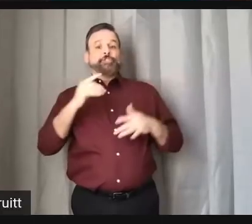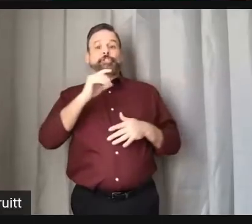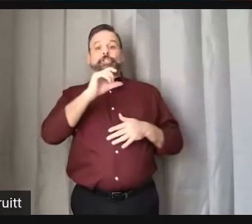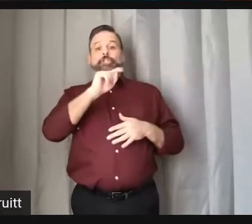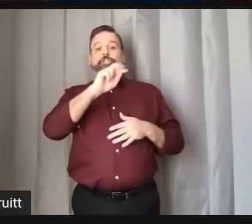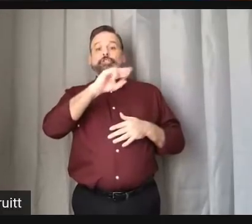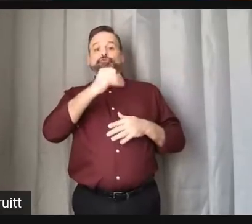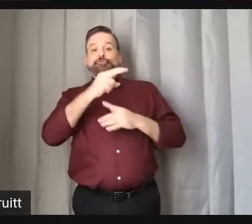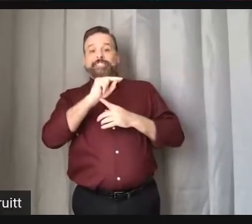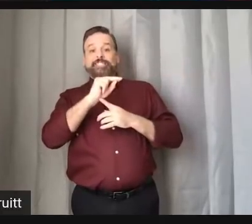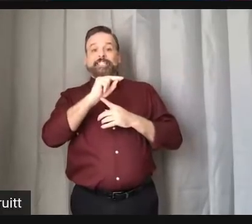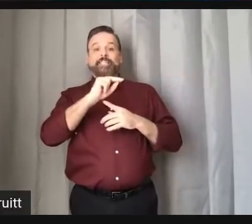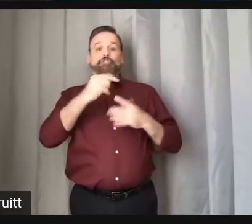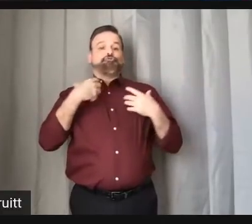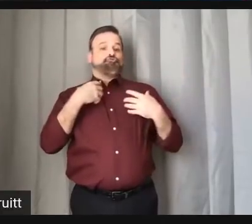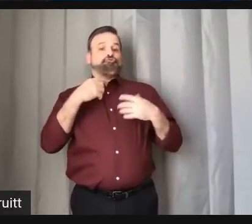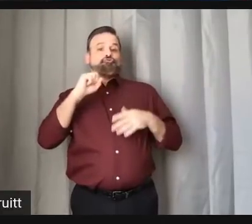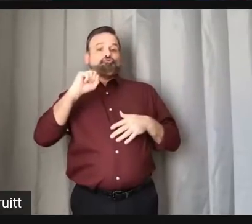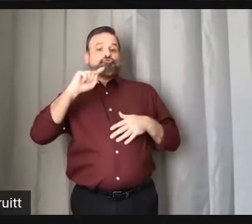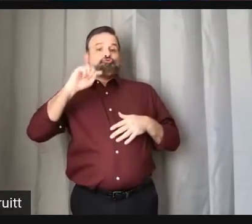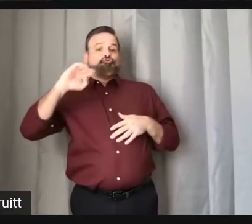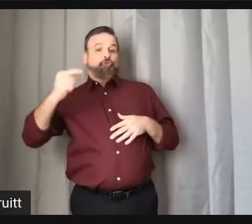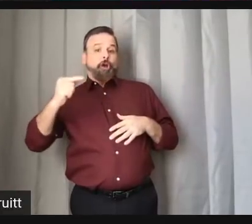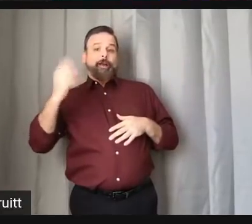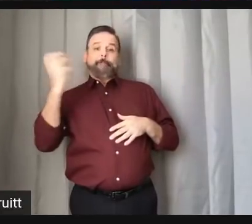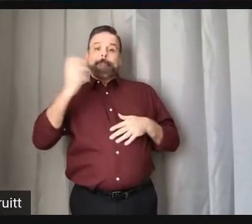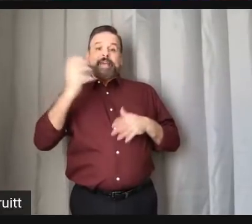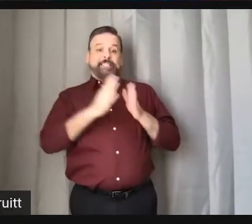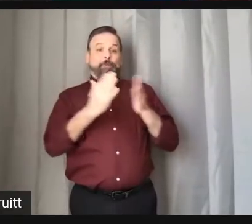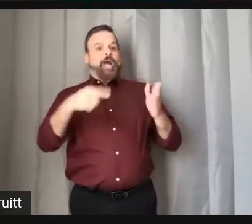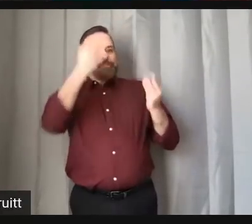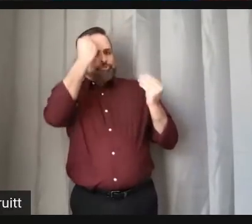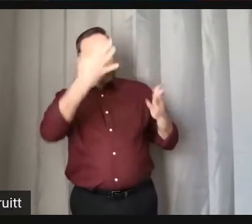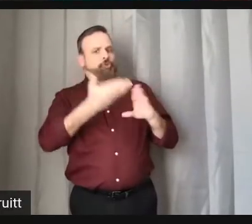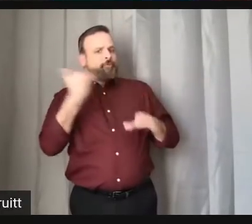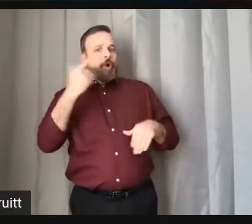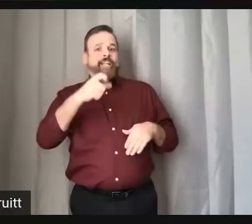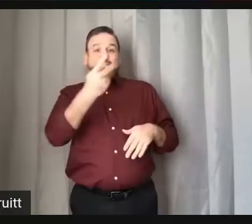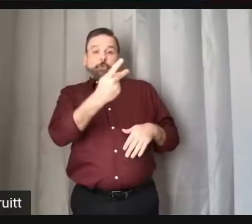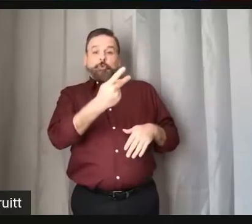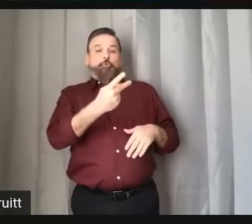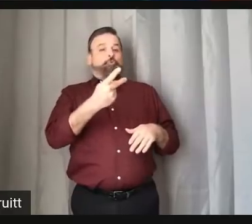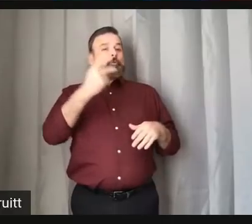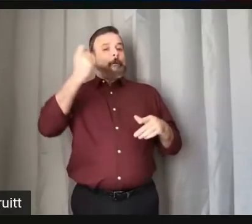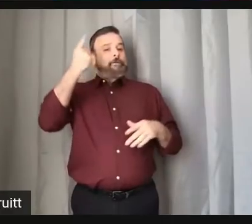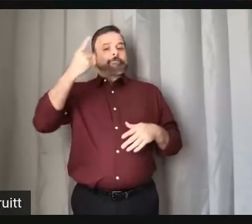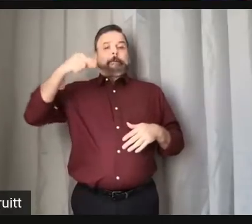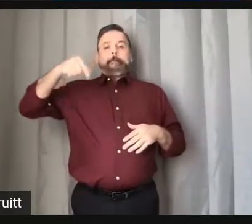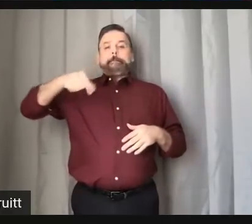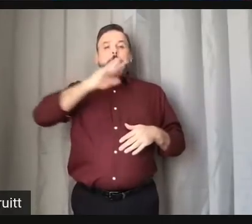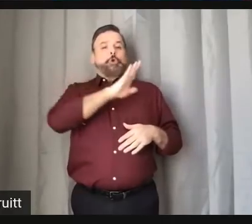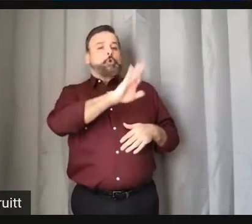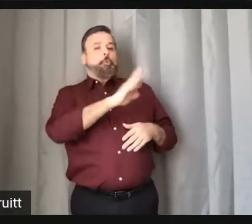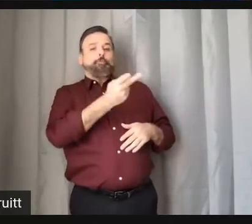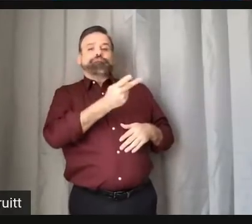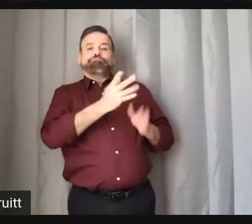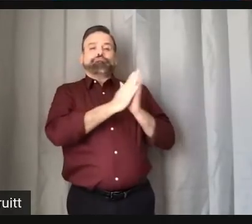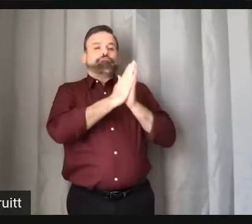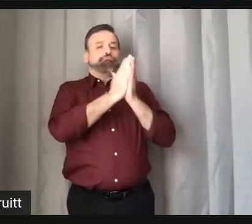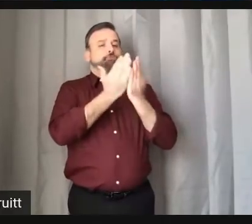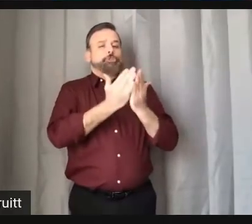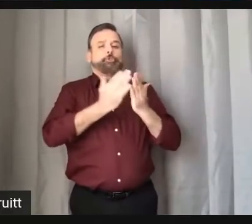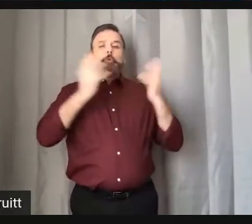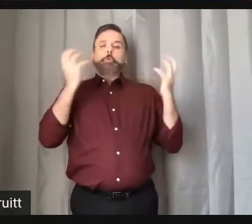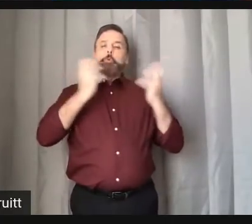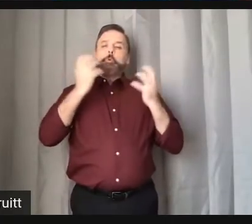is an amazing book, Kwame. I've told you this before, but I need y'all to understand how epic and gigantic and important these books are because they're